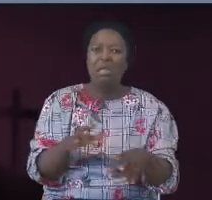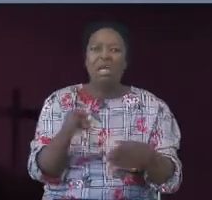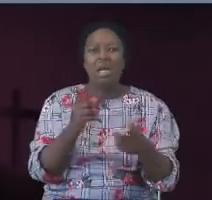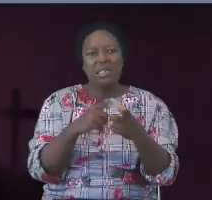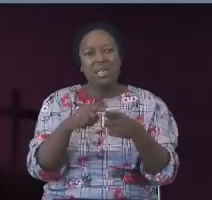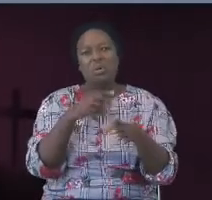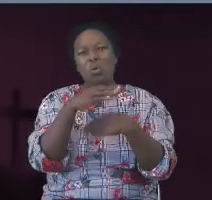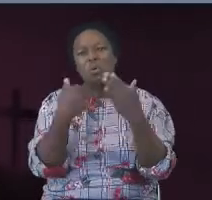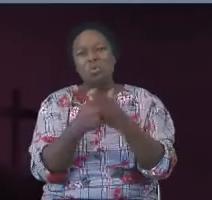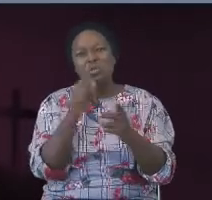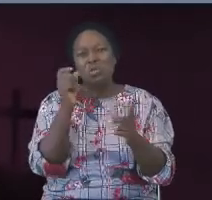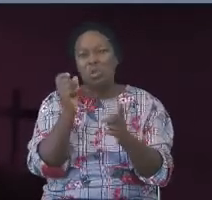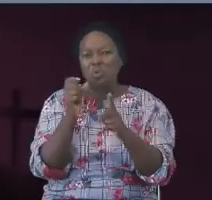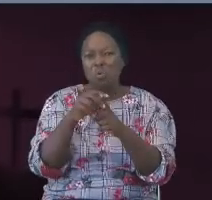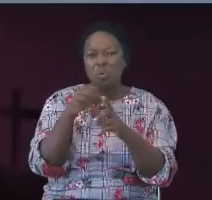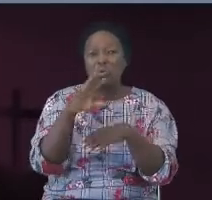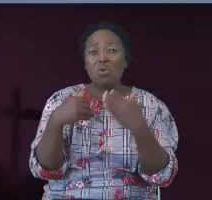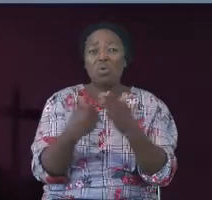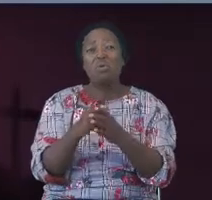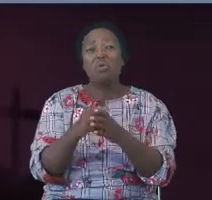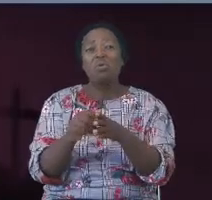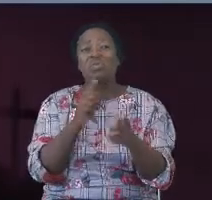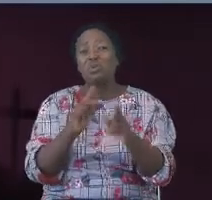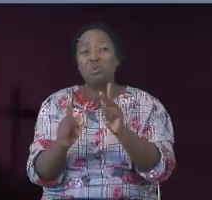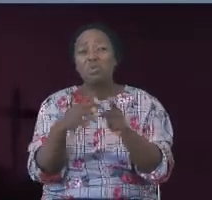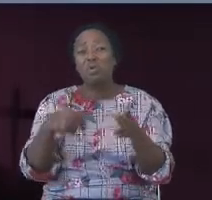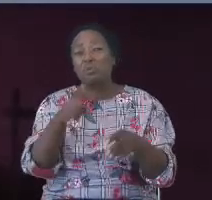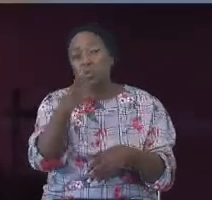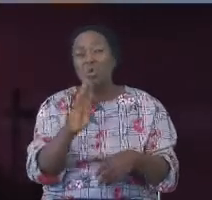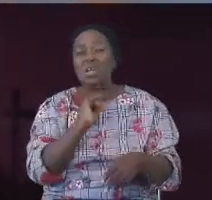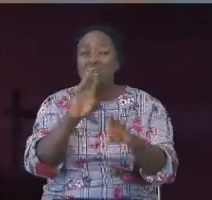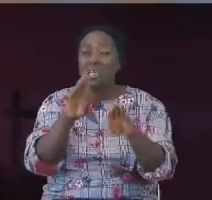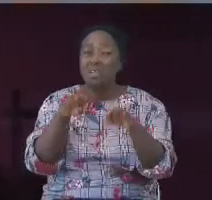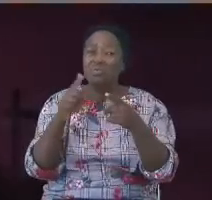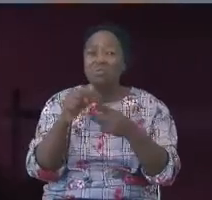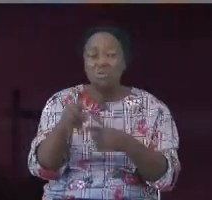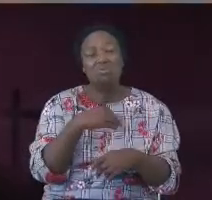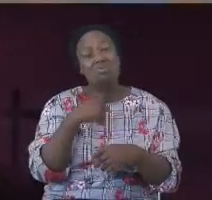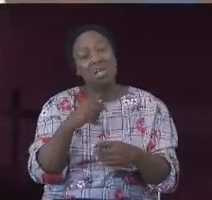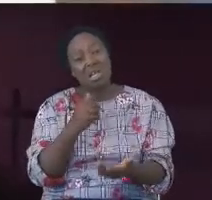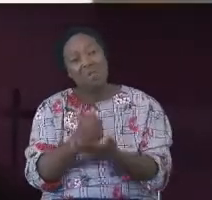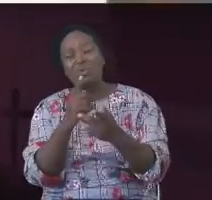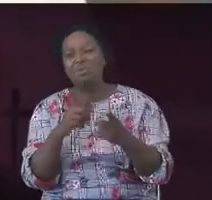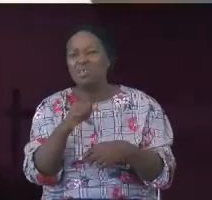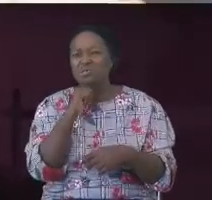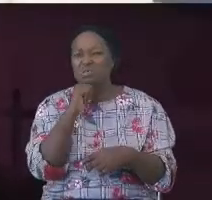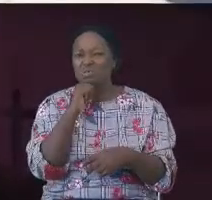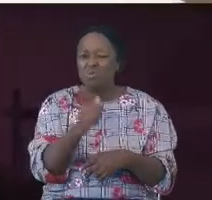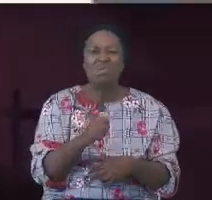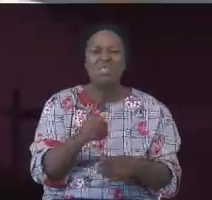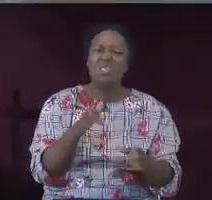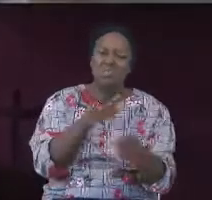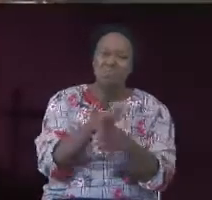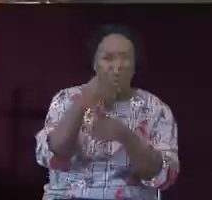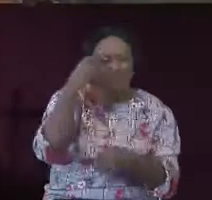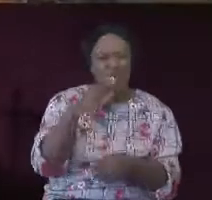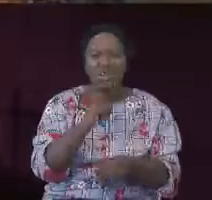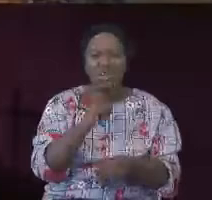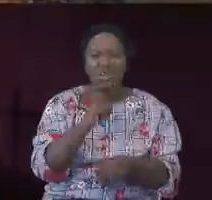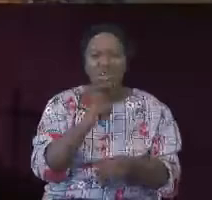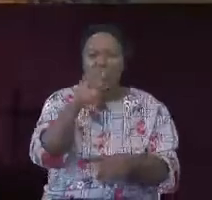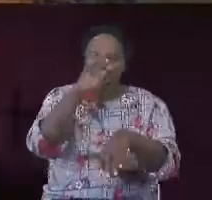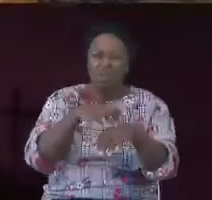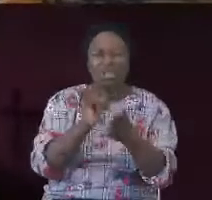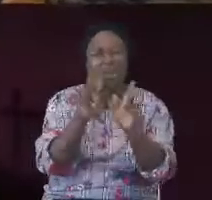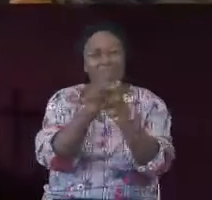wife you've lost a husband and all the words our brethren are giving you they are not